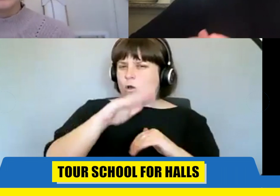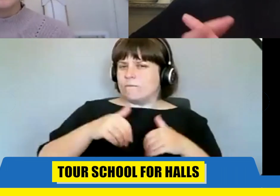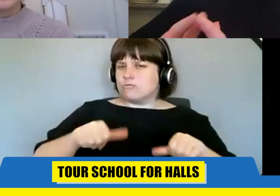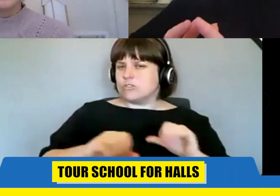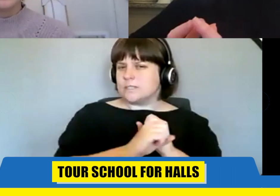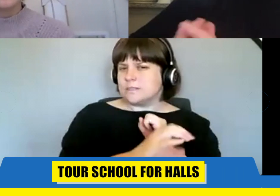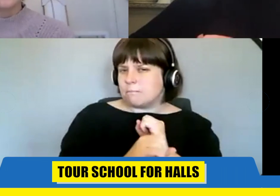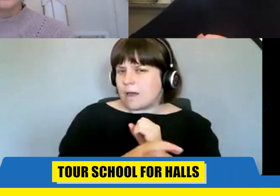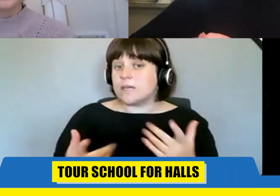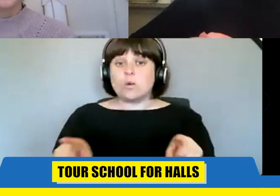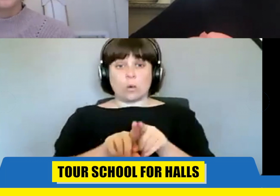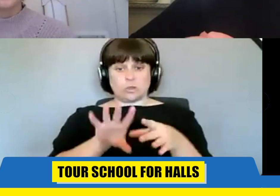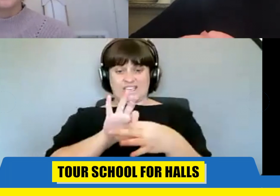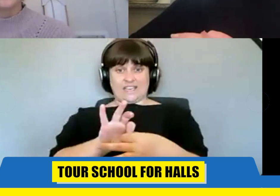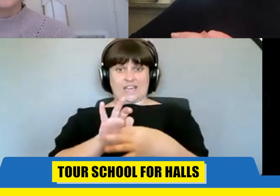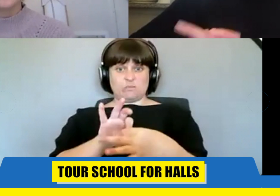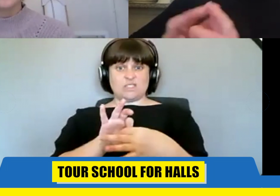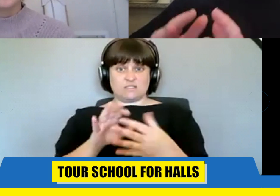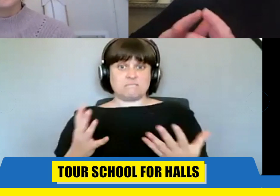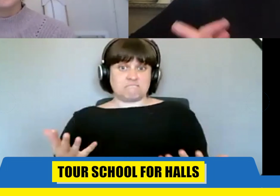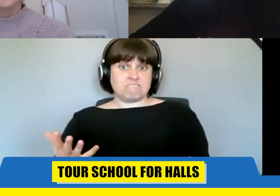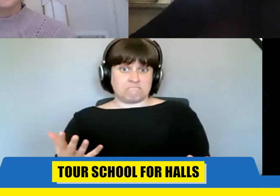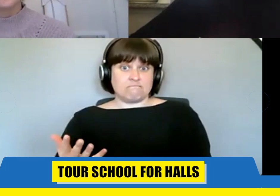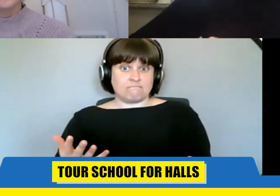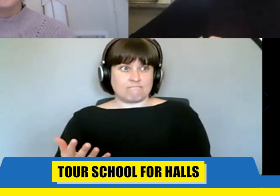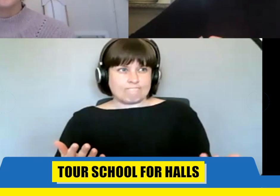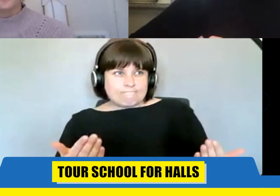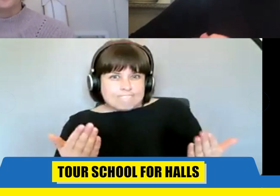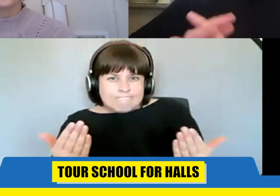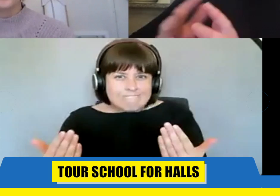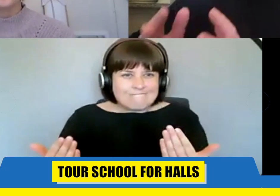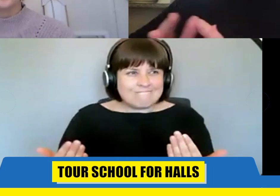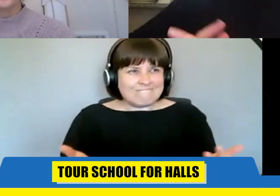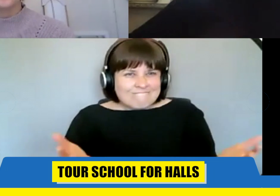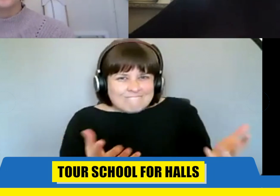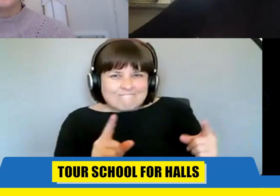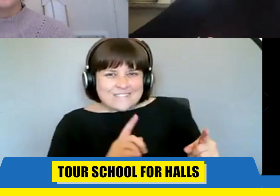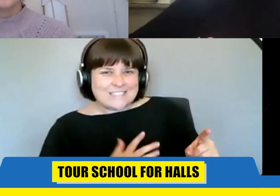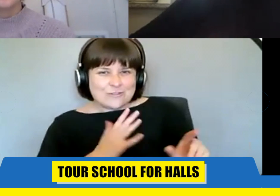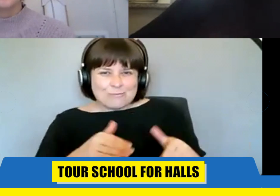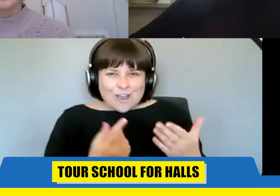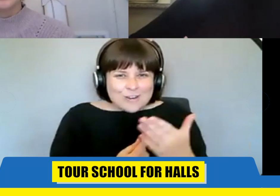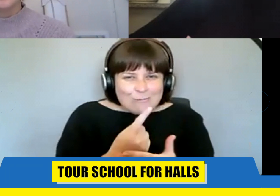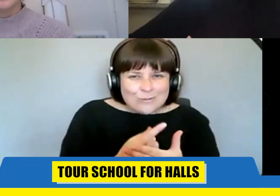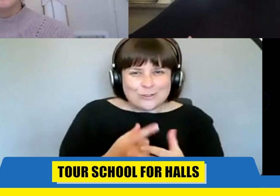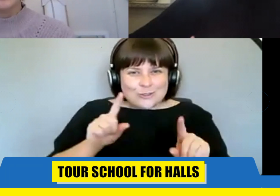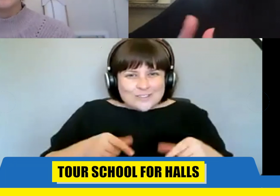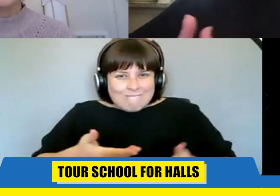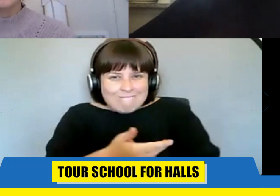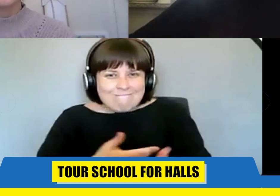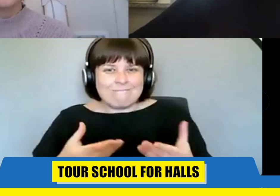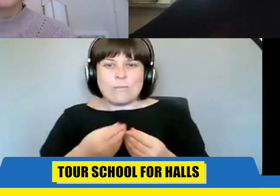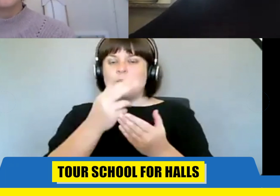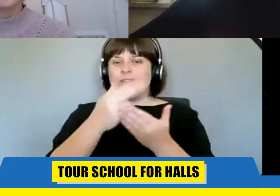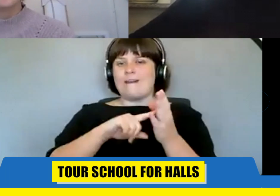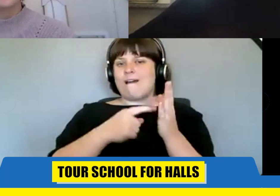and engagement and, piquing people's curiosity, providing opportunities for conversations with the artists is one of the